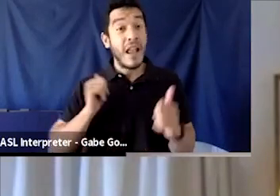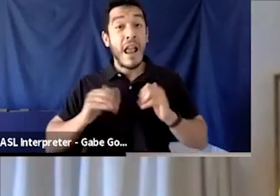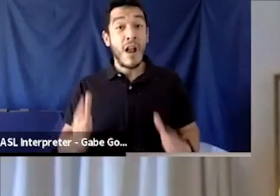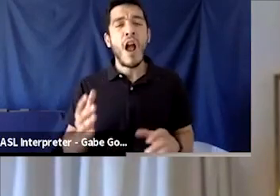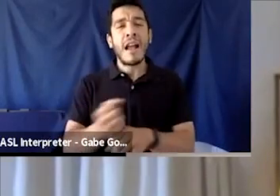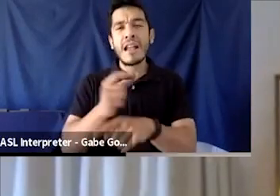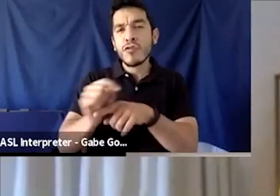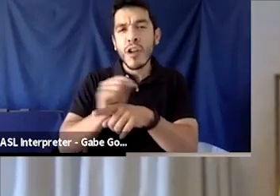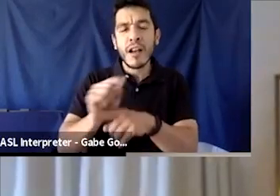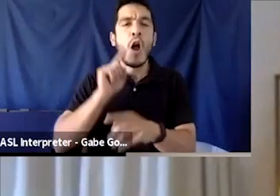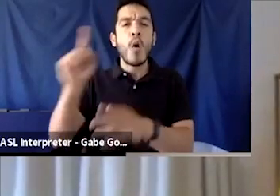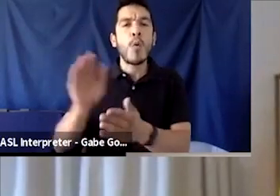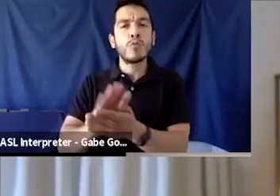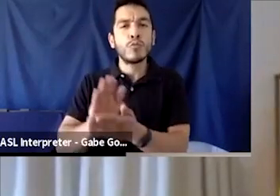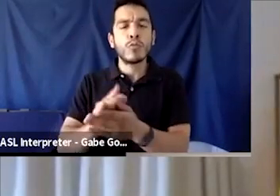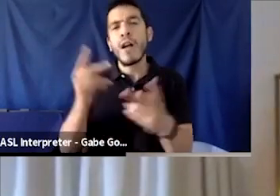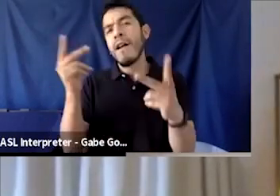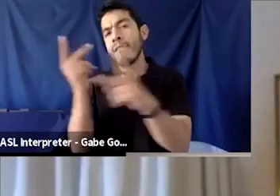go to school, figure it out.